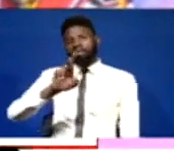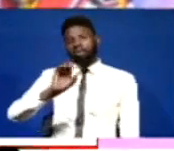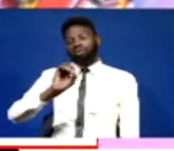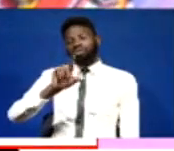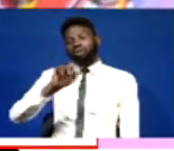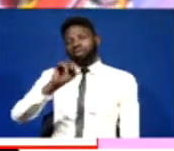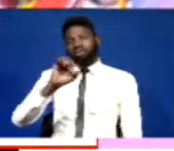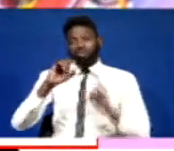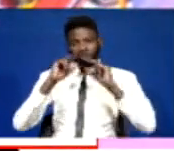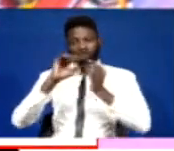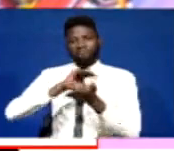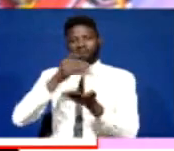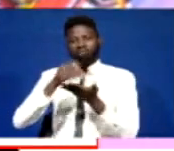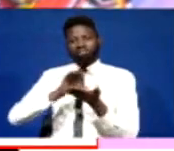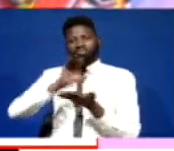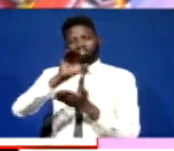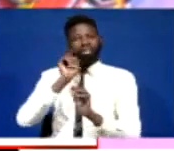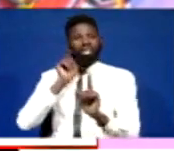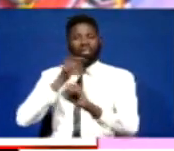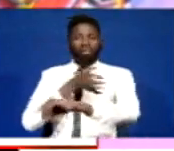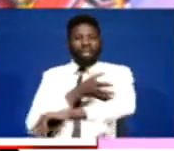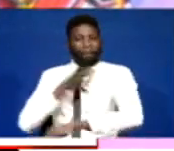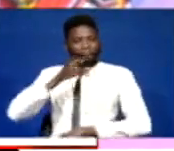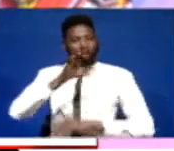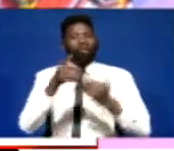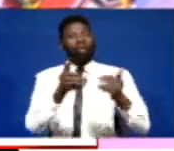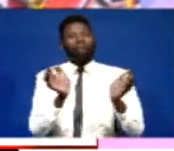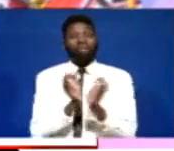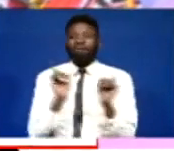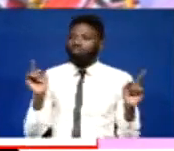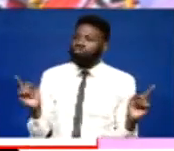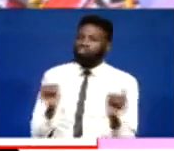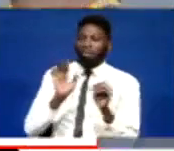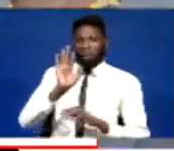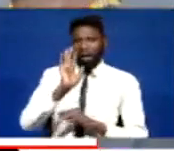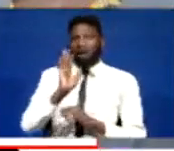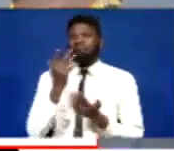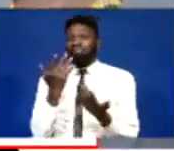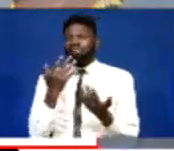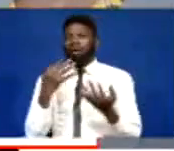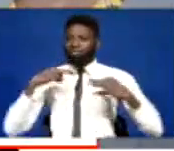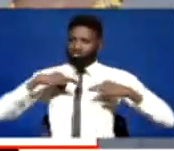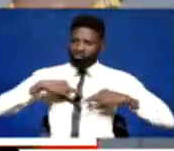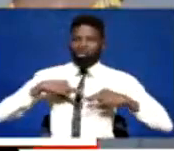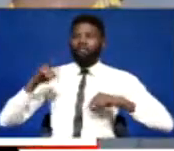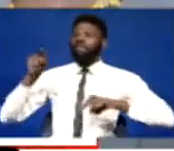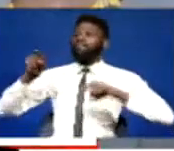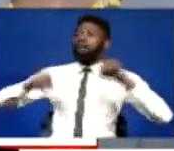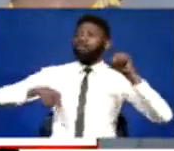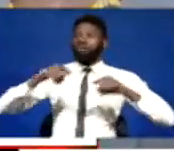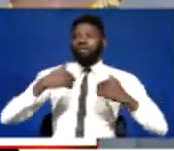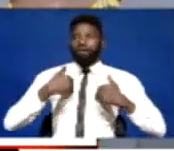was to empower the pastoral communities to diversify their livelihoods and restore the ecosystem. This is a project that is